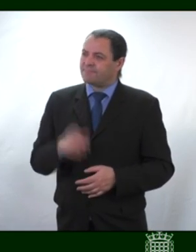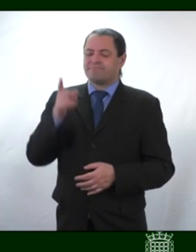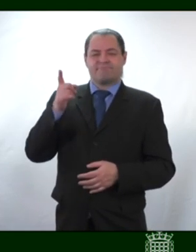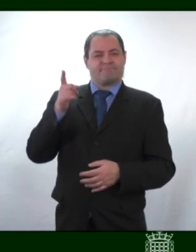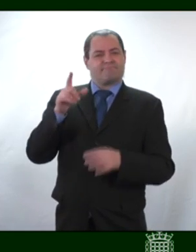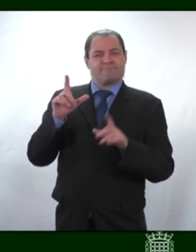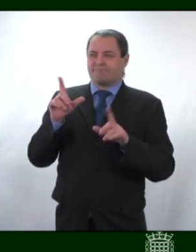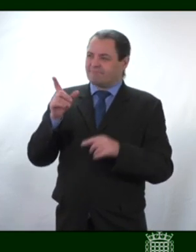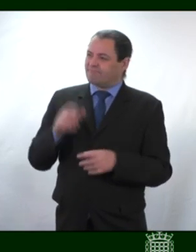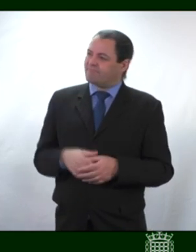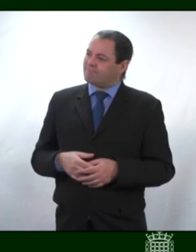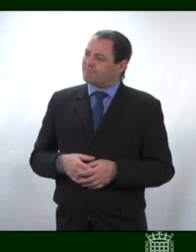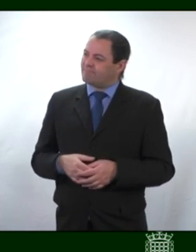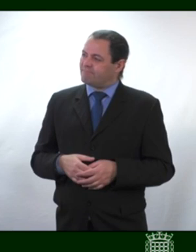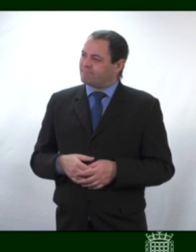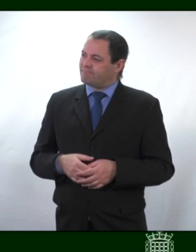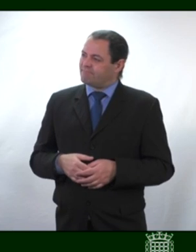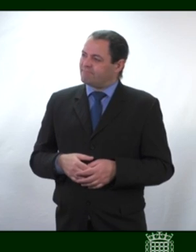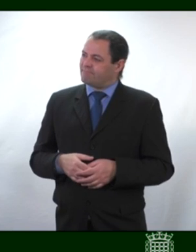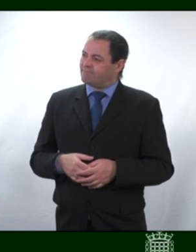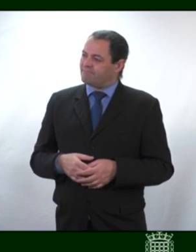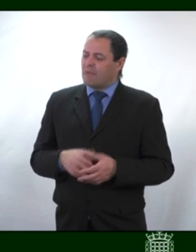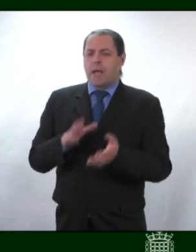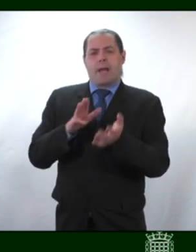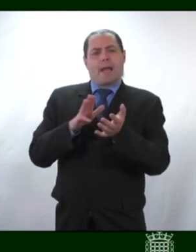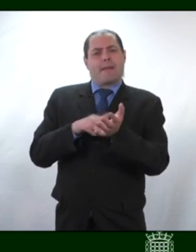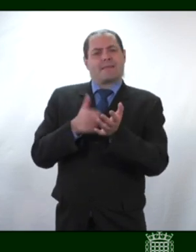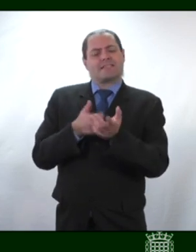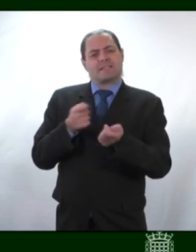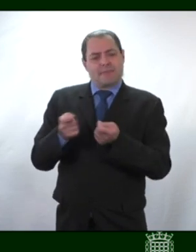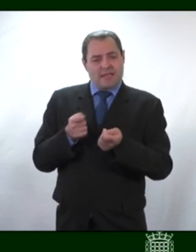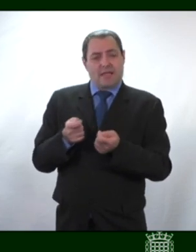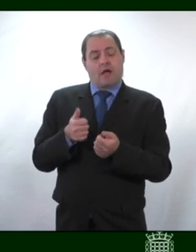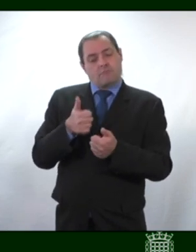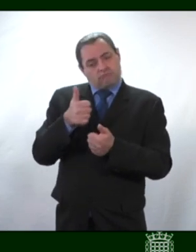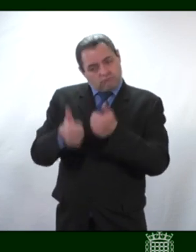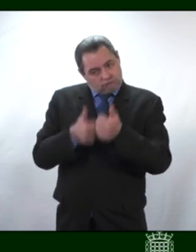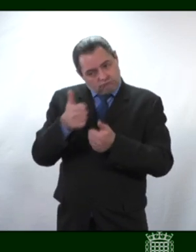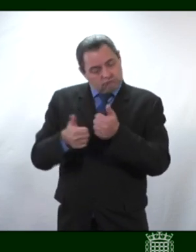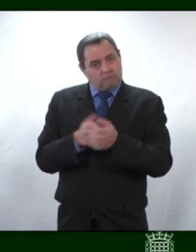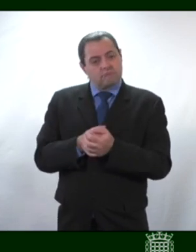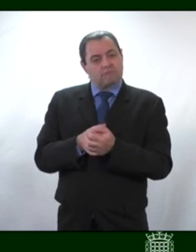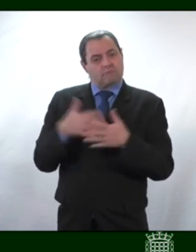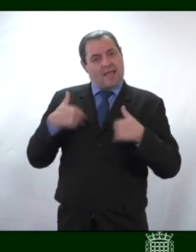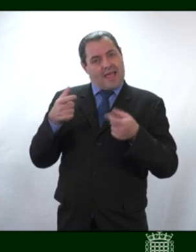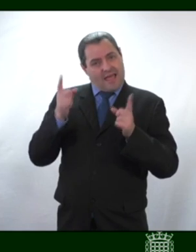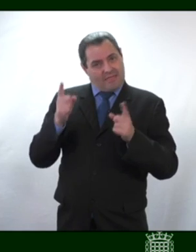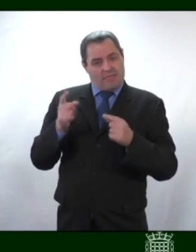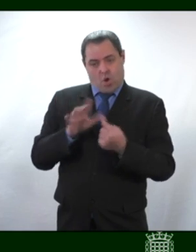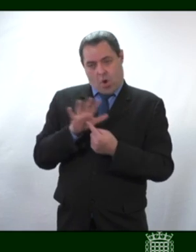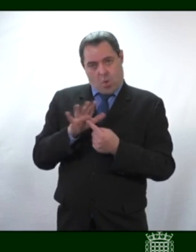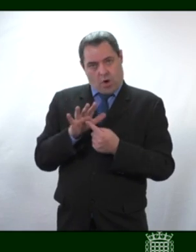Gillan. Dame Cheryl. Mr. Speaker, can I commend the Secretary of State for his localised